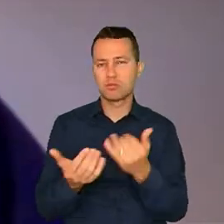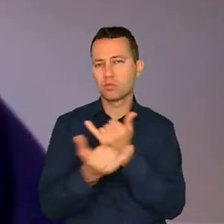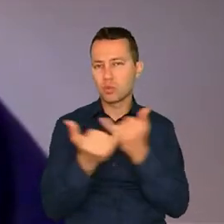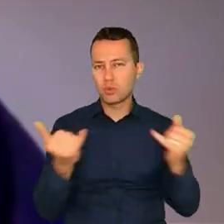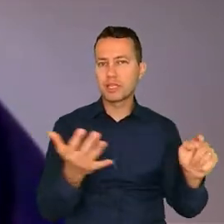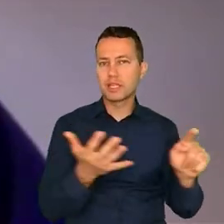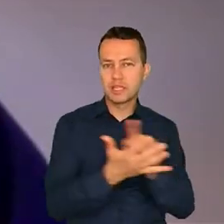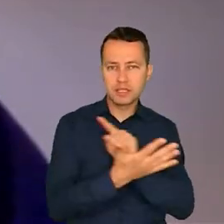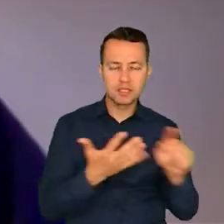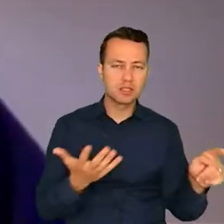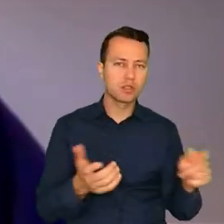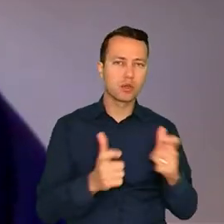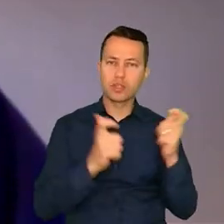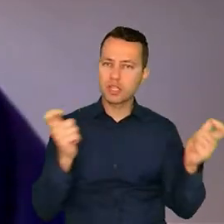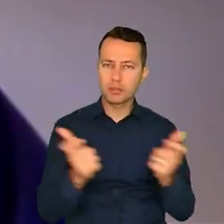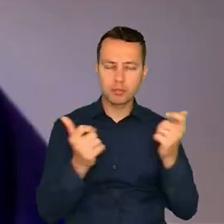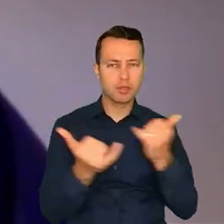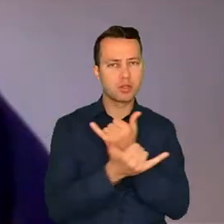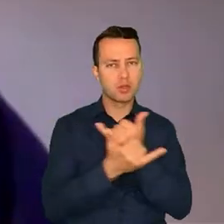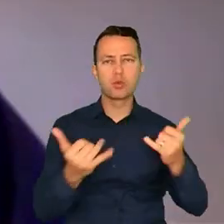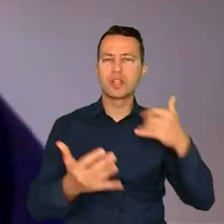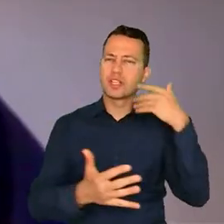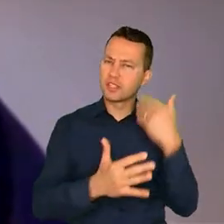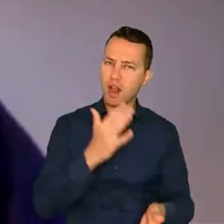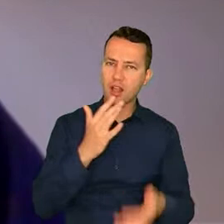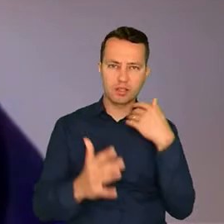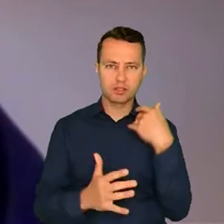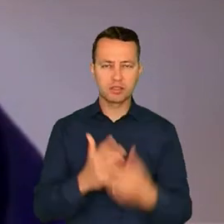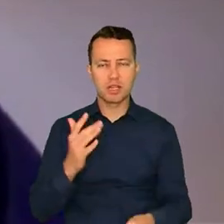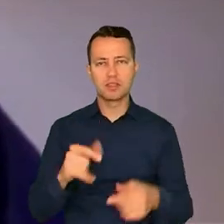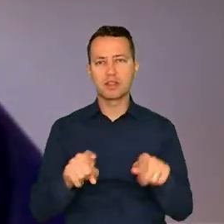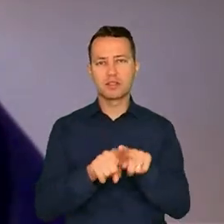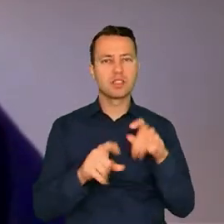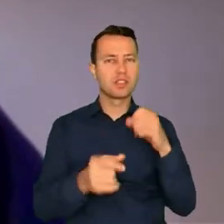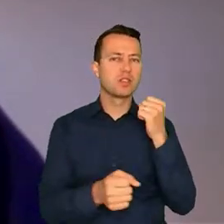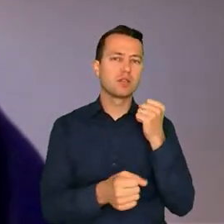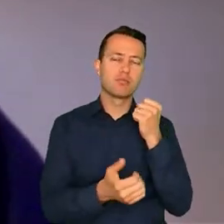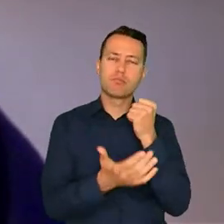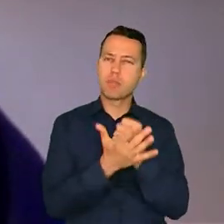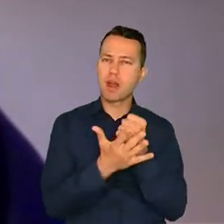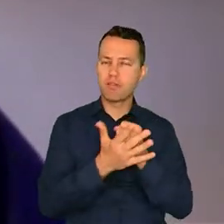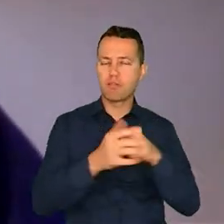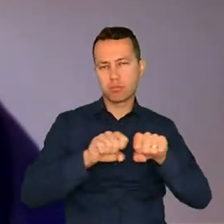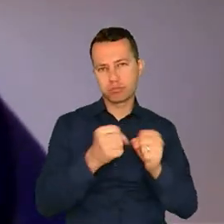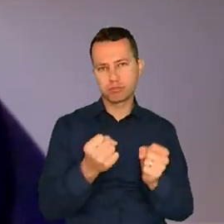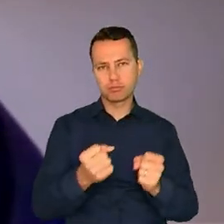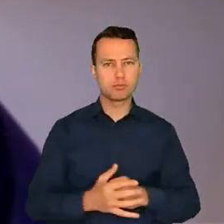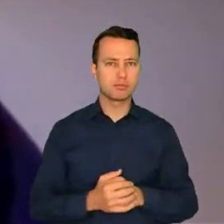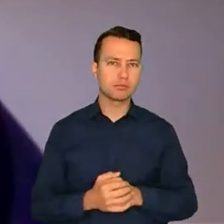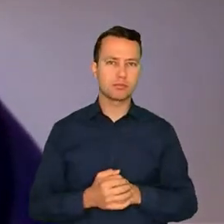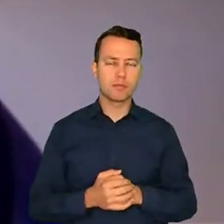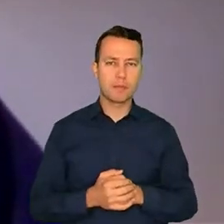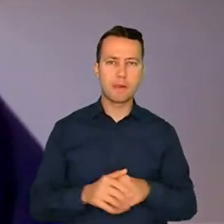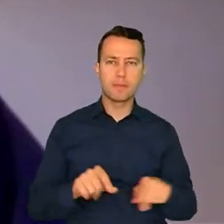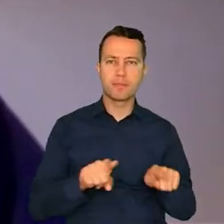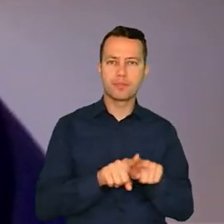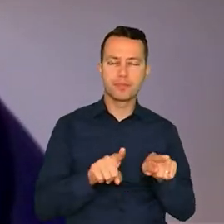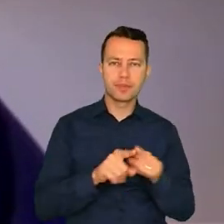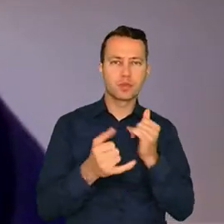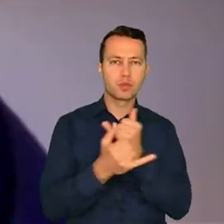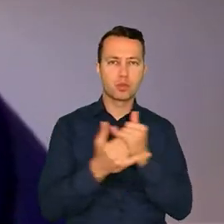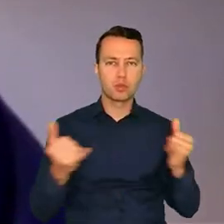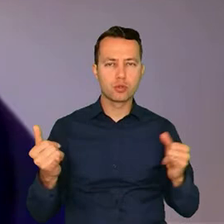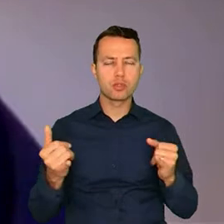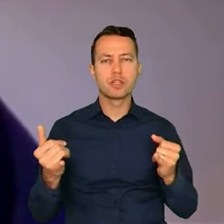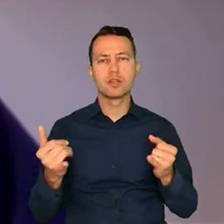or reputation risk or legal risk or a risk that is connected